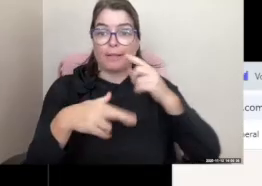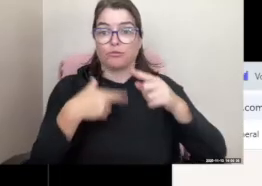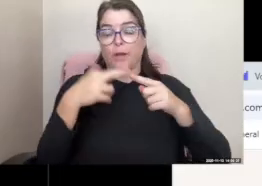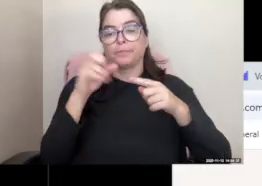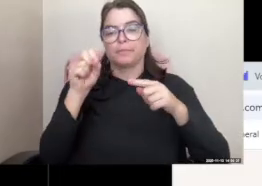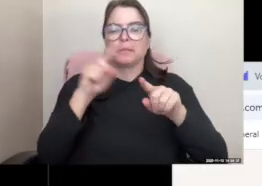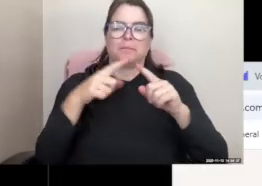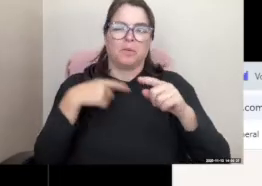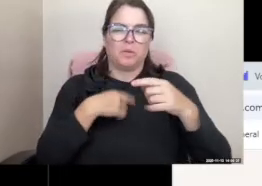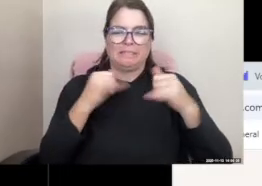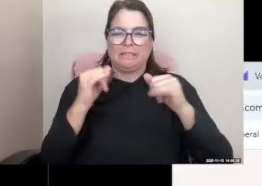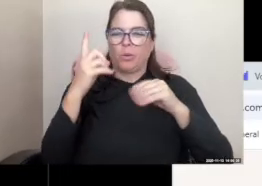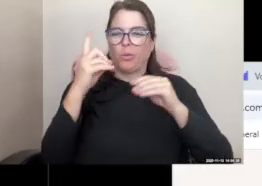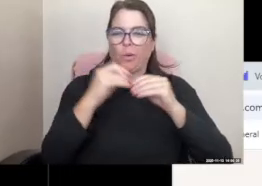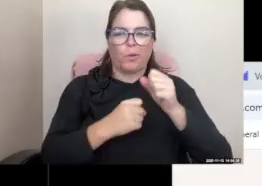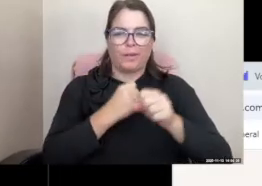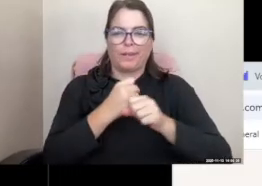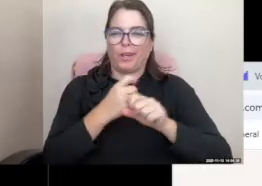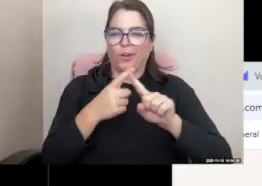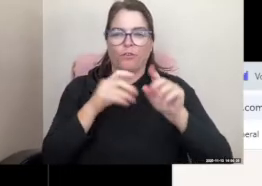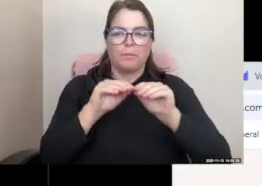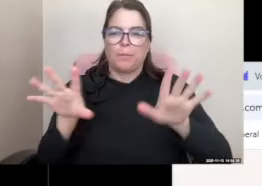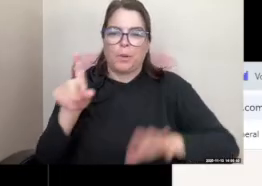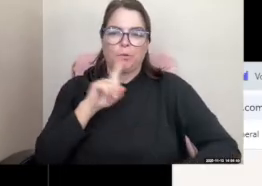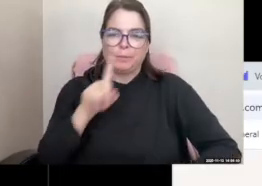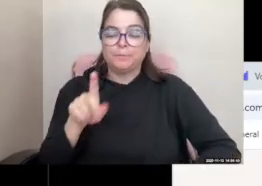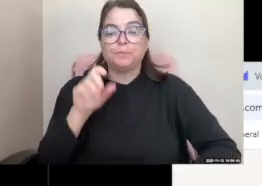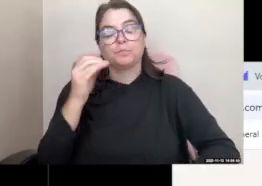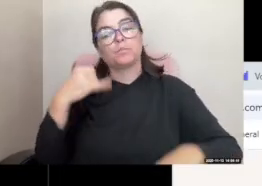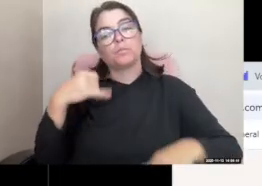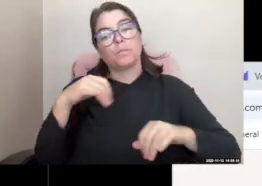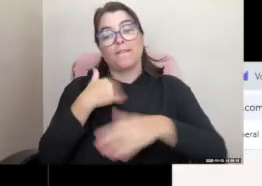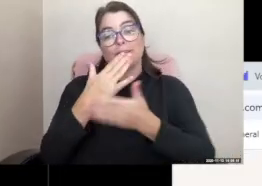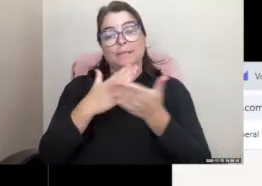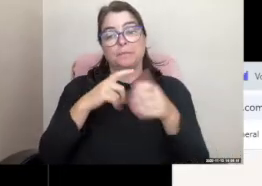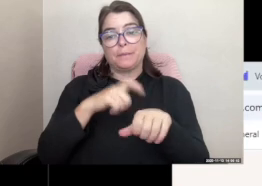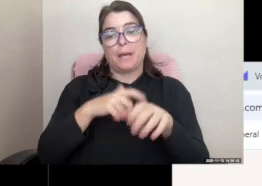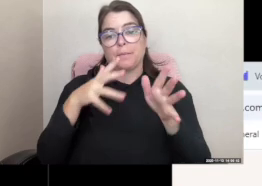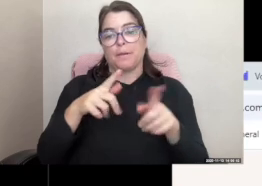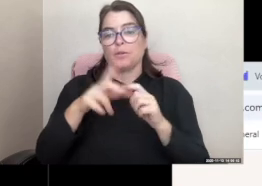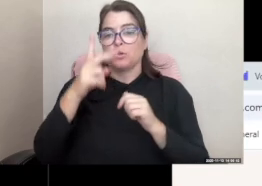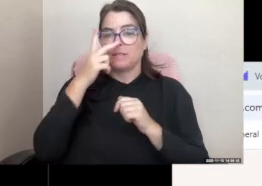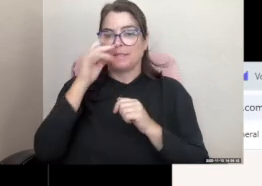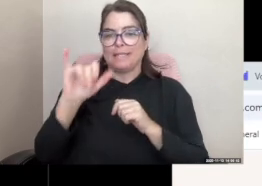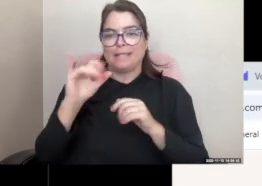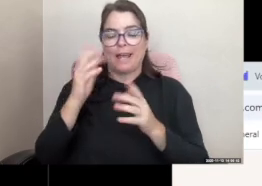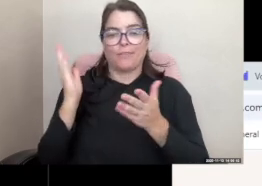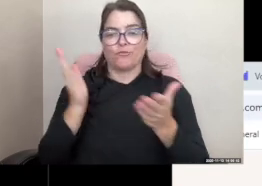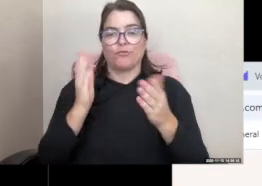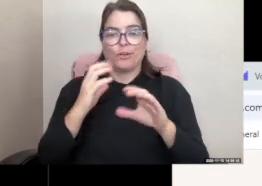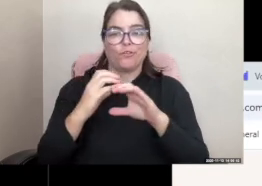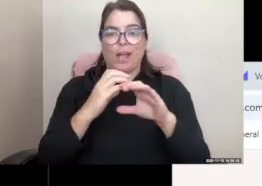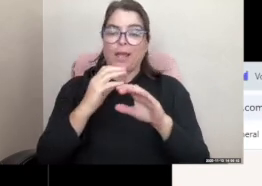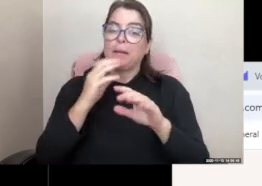to make procurement decisions right at this moment. While we saw a huge interest in HVIP in this